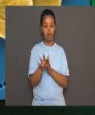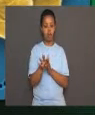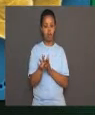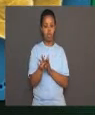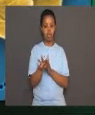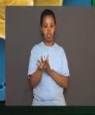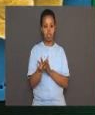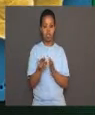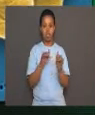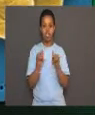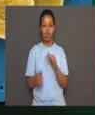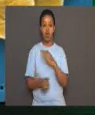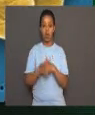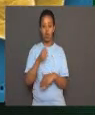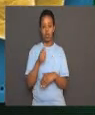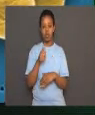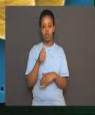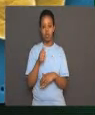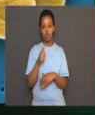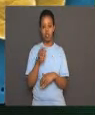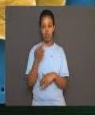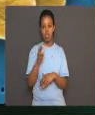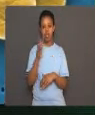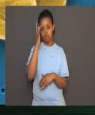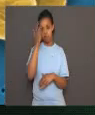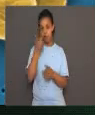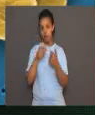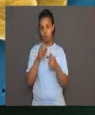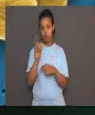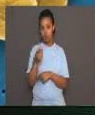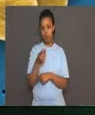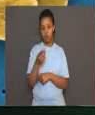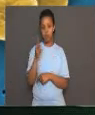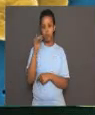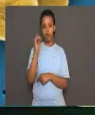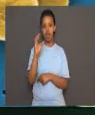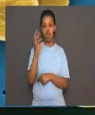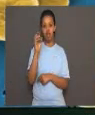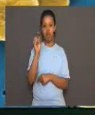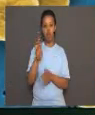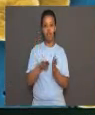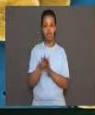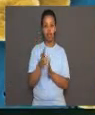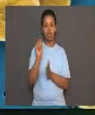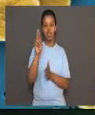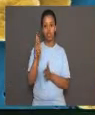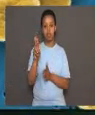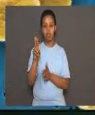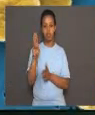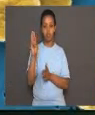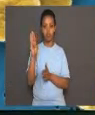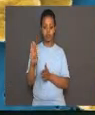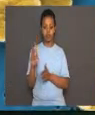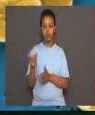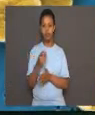as pathogens are Mycobacterium tuberculosis, which is the bacterium